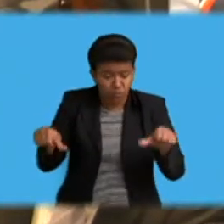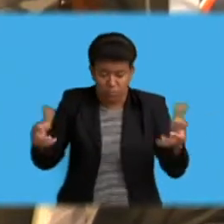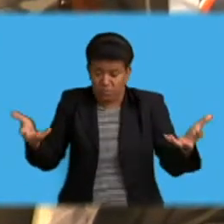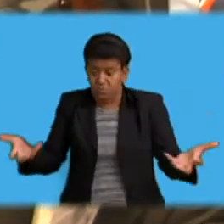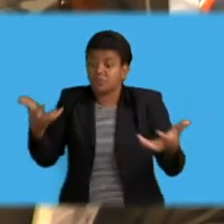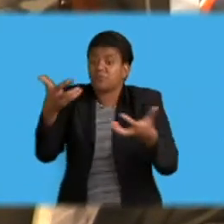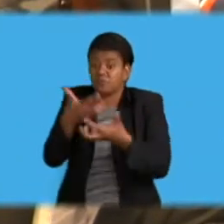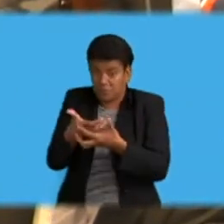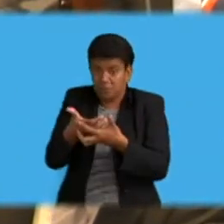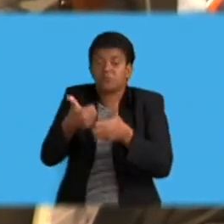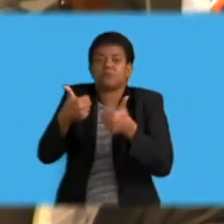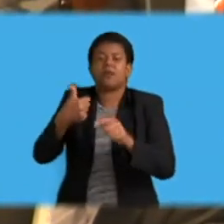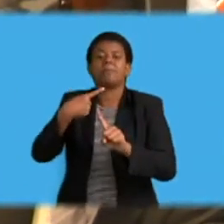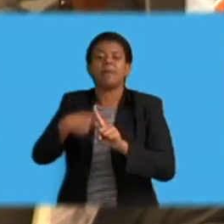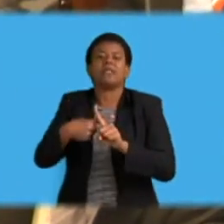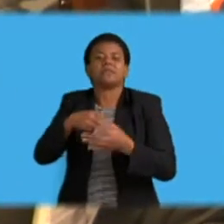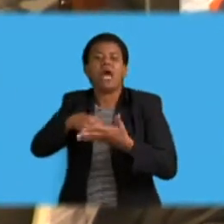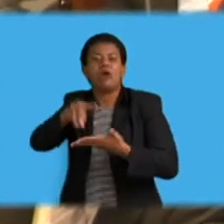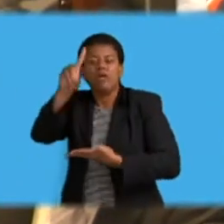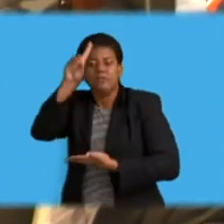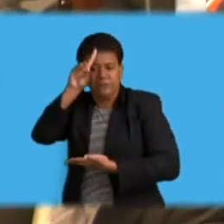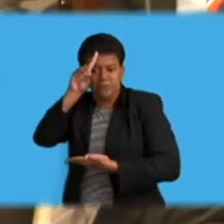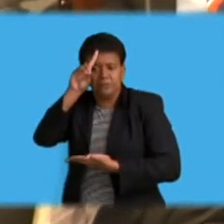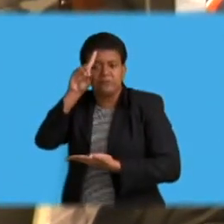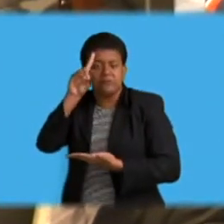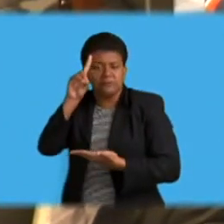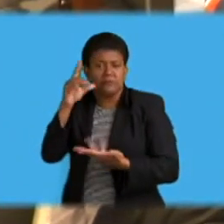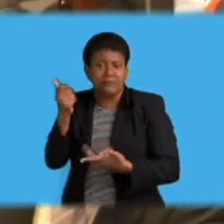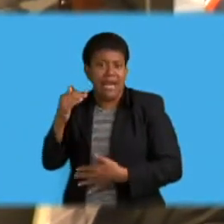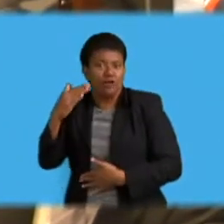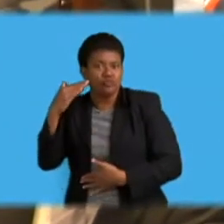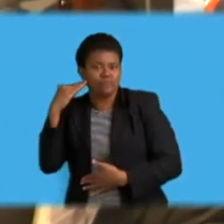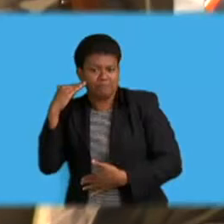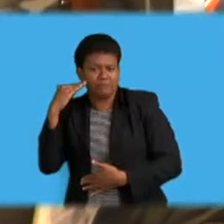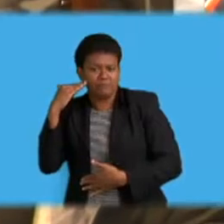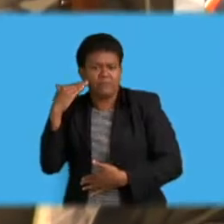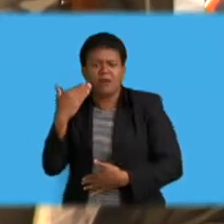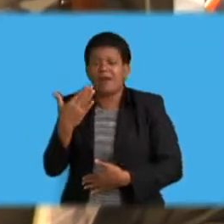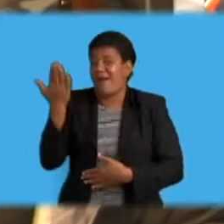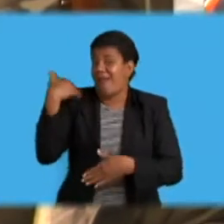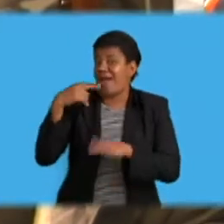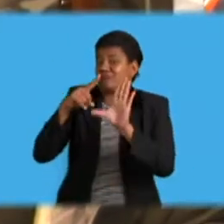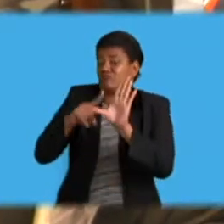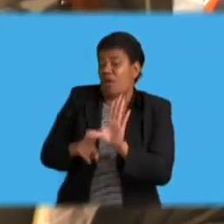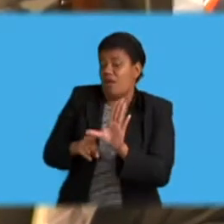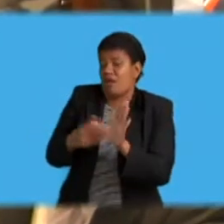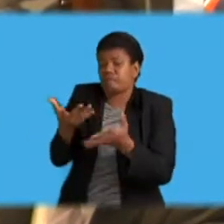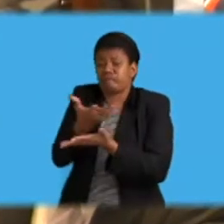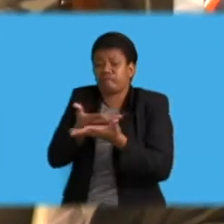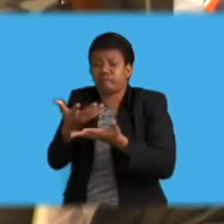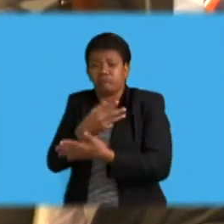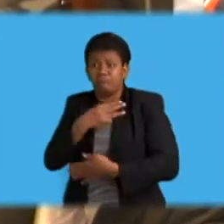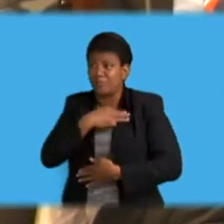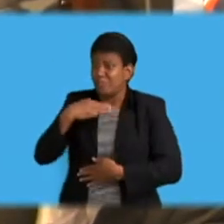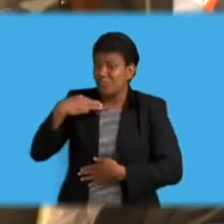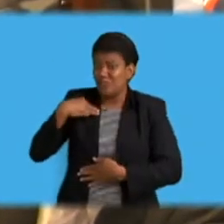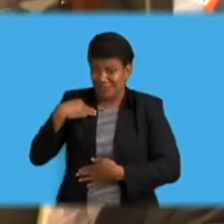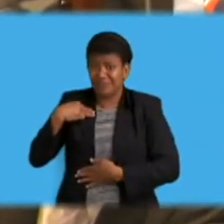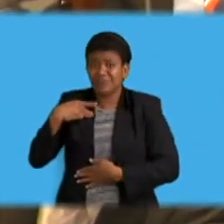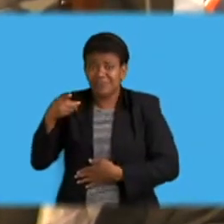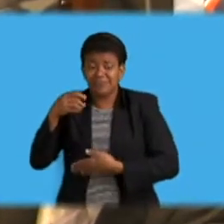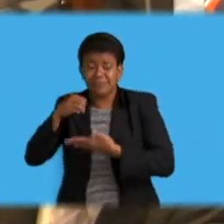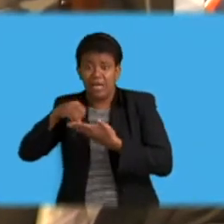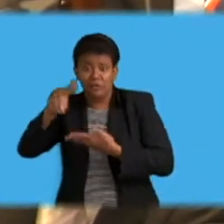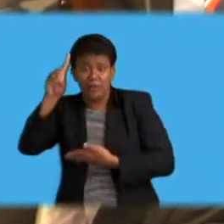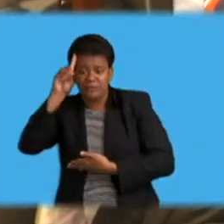board. Last year, Honorable Deputy Speaker, there was a consultation by the Minister of Education with selected schools. And what was amazing was the